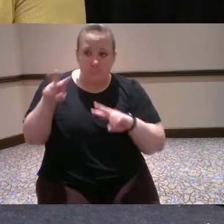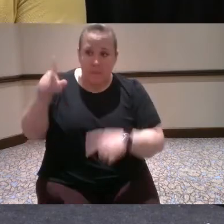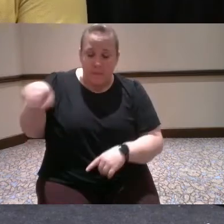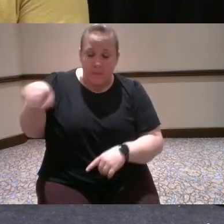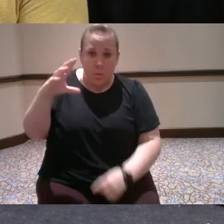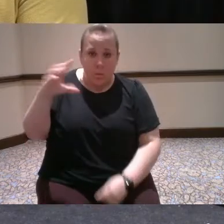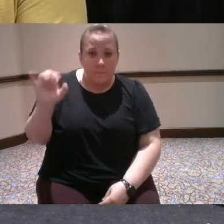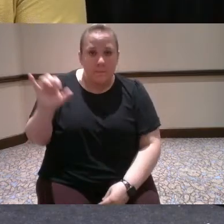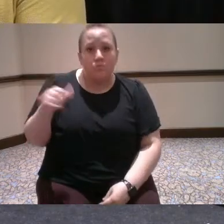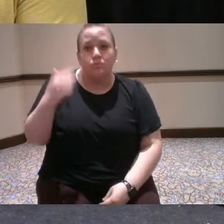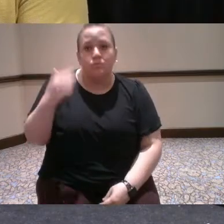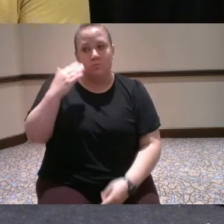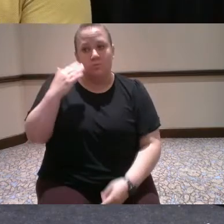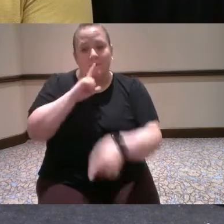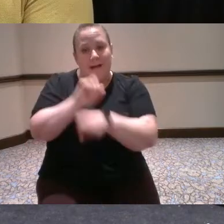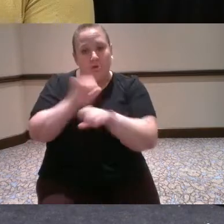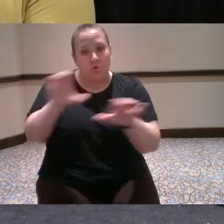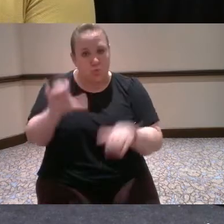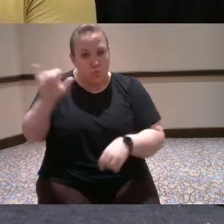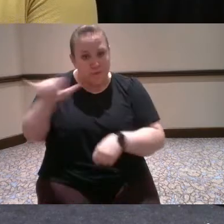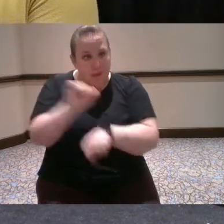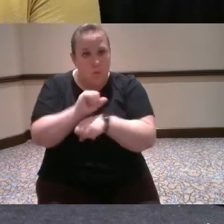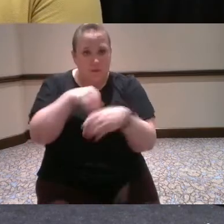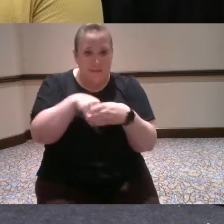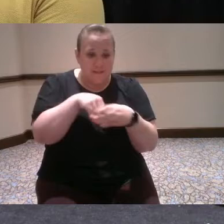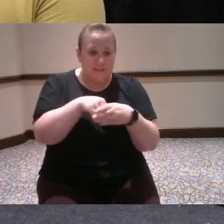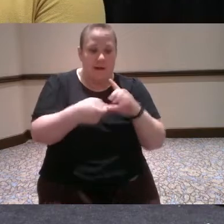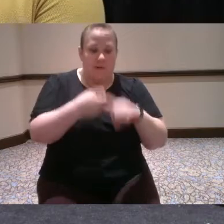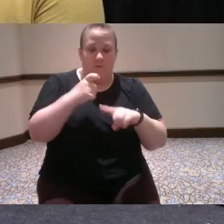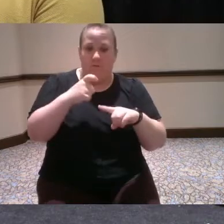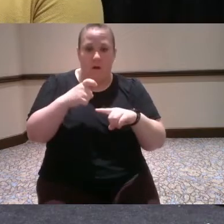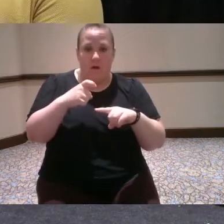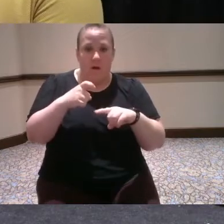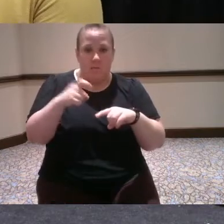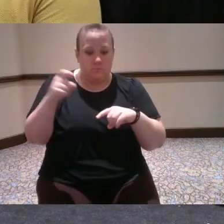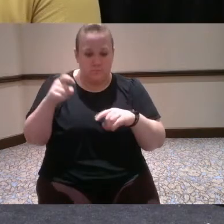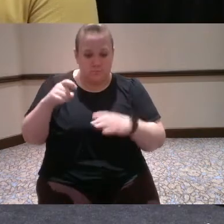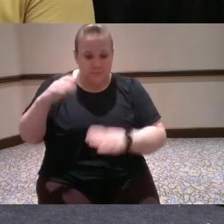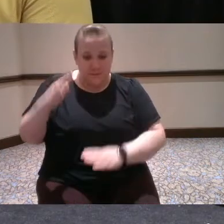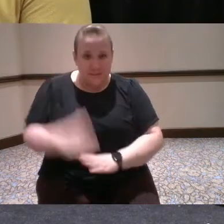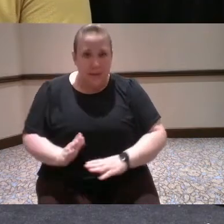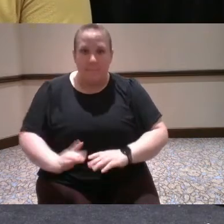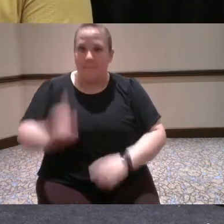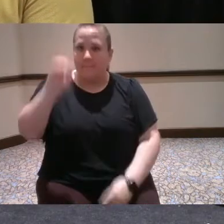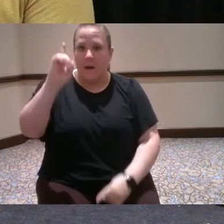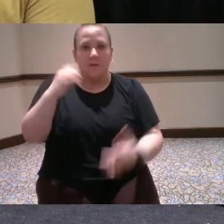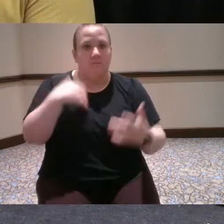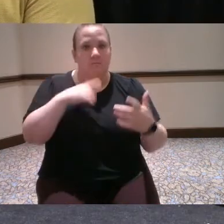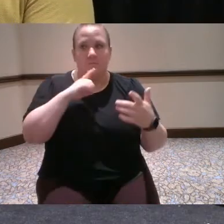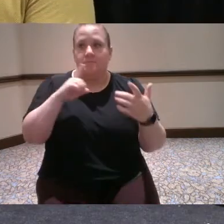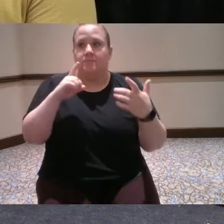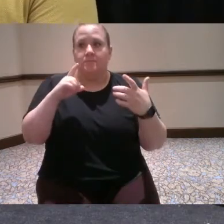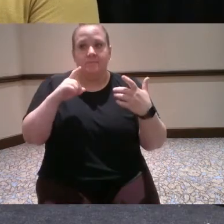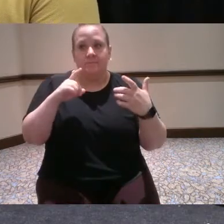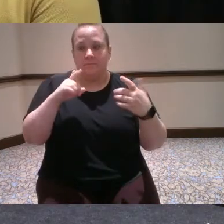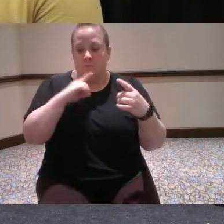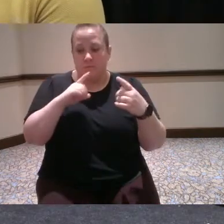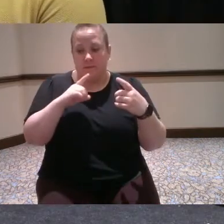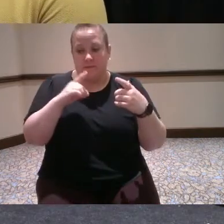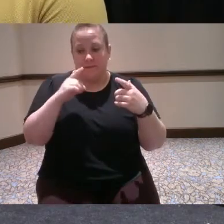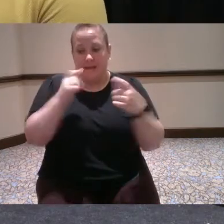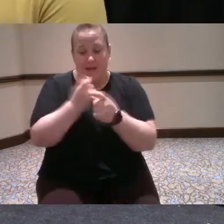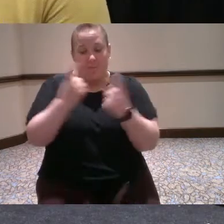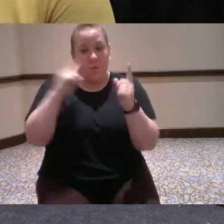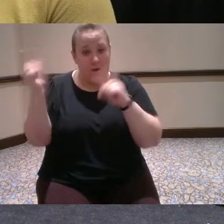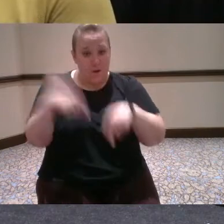well who are actually doing that work inside from the ground up and making sure that those who are coming into your space know that that work